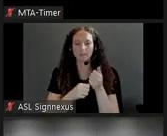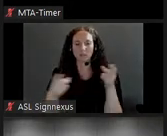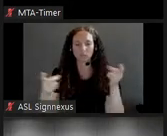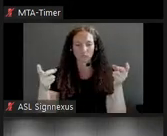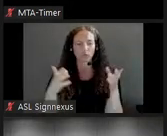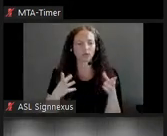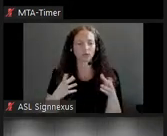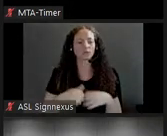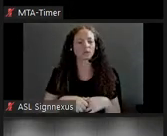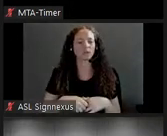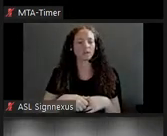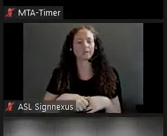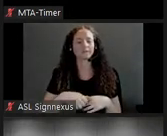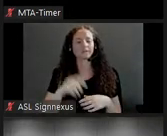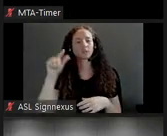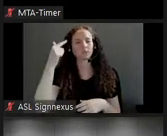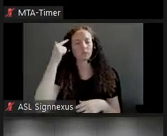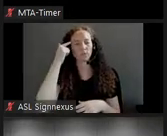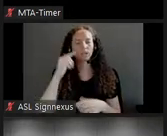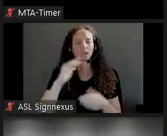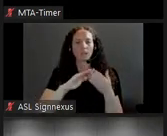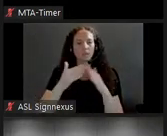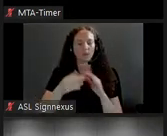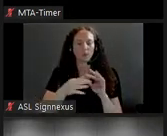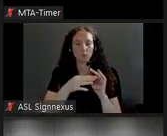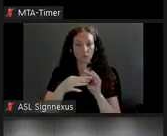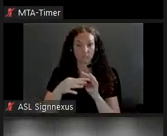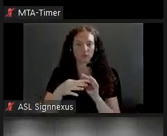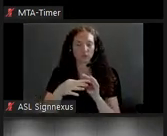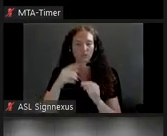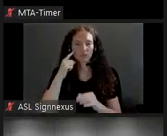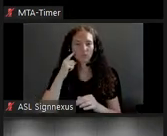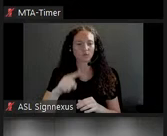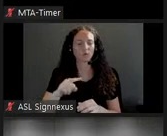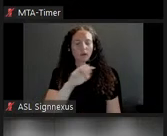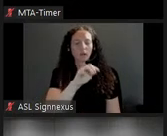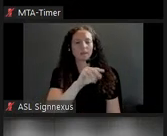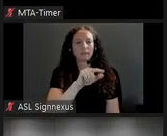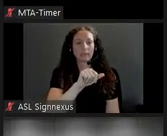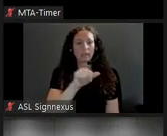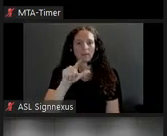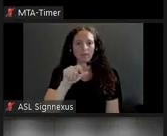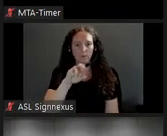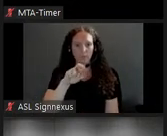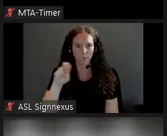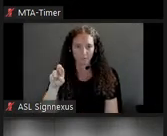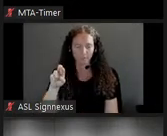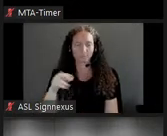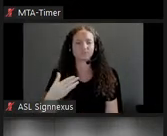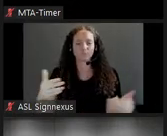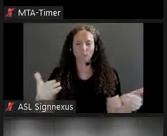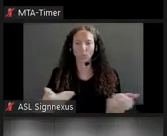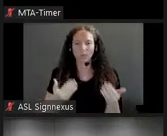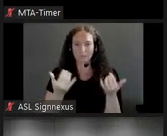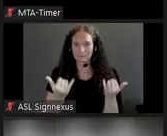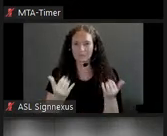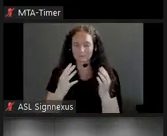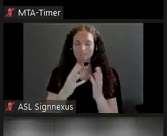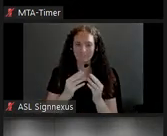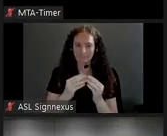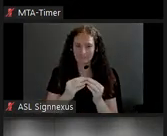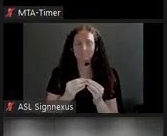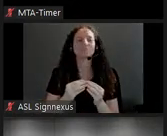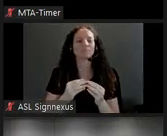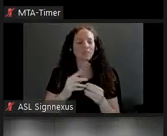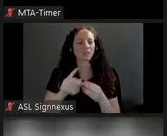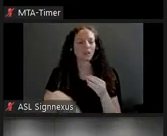Railroad. And welcome to tonight's public virtual meeting on Long Island Railroad service to Grand Central Madison. So just